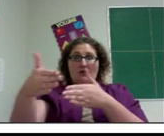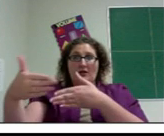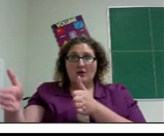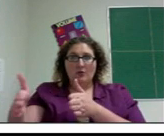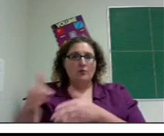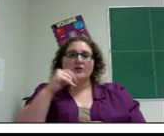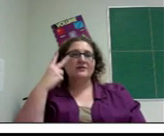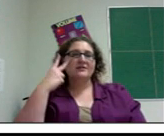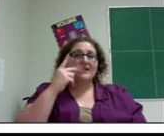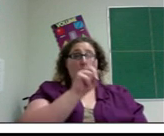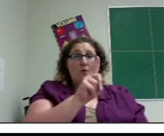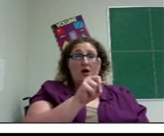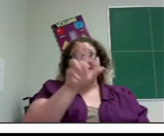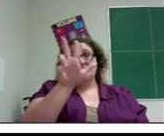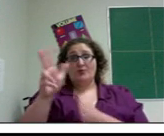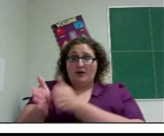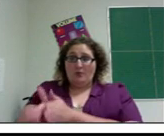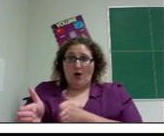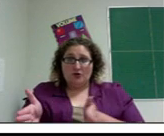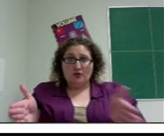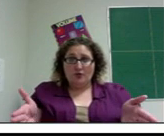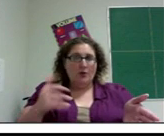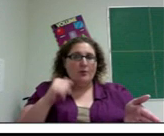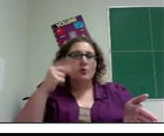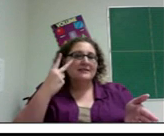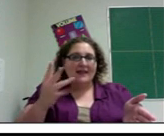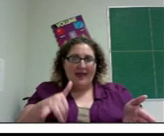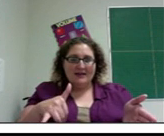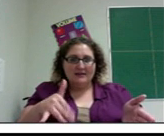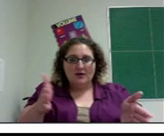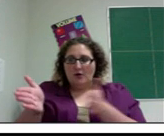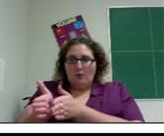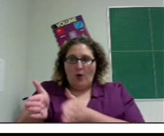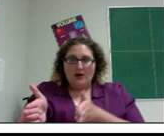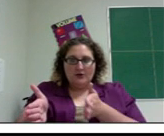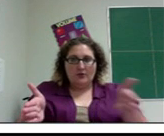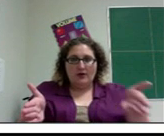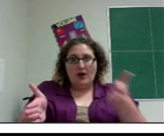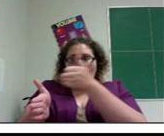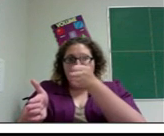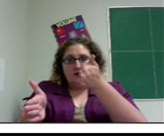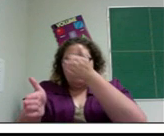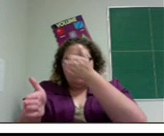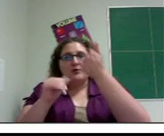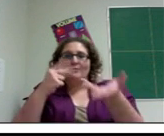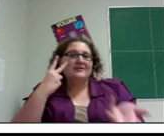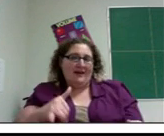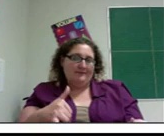out right here, closer to us than this one right here. Okay?